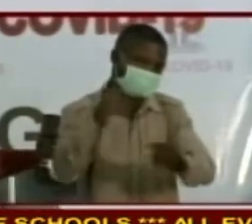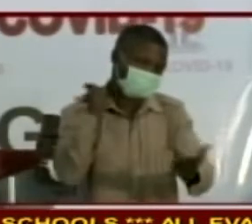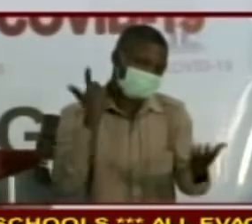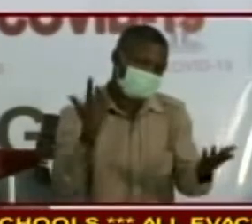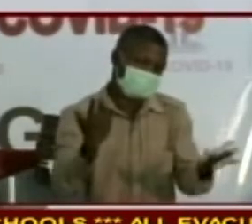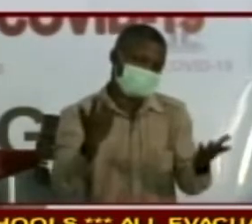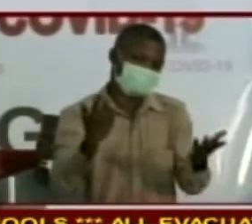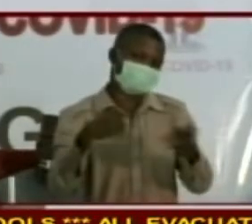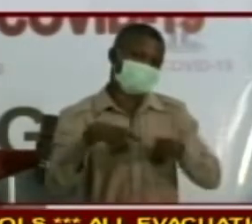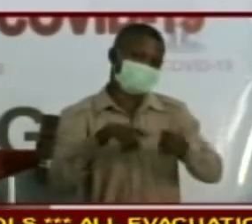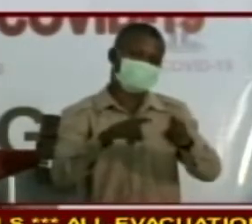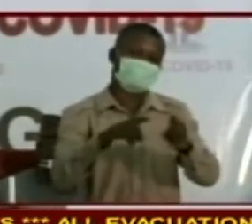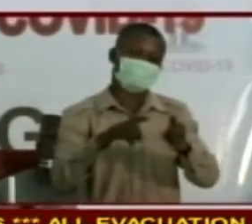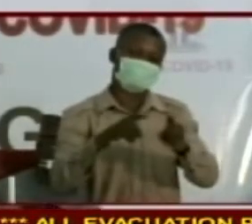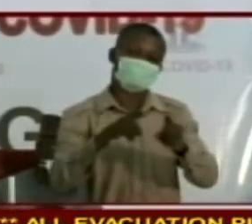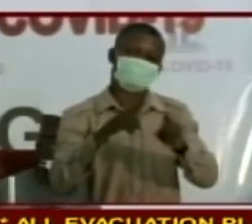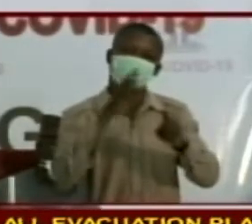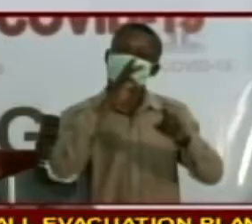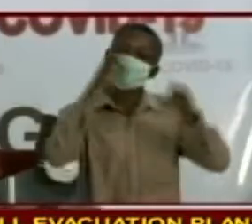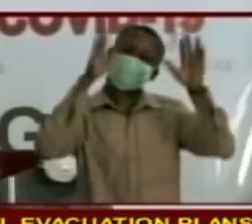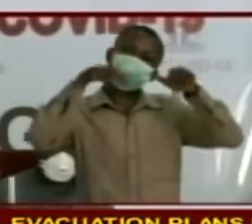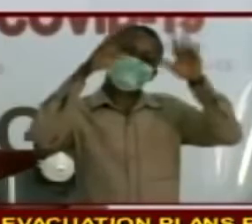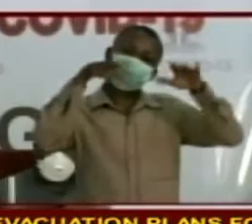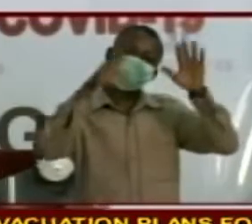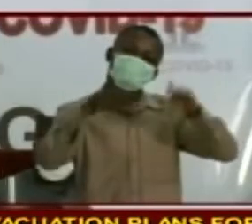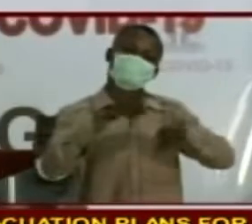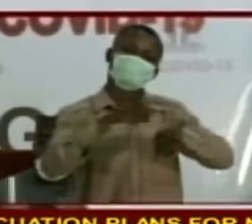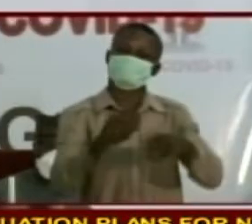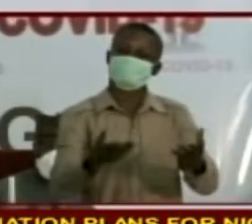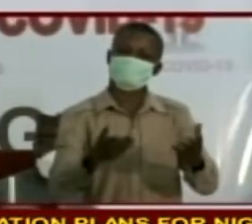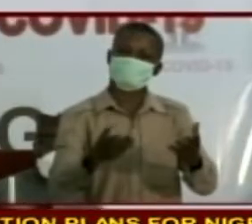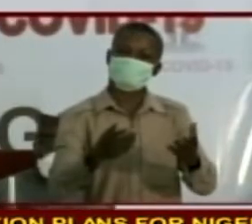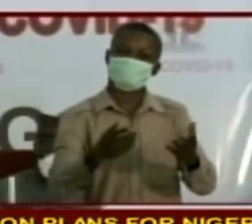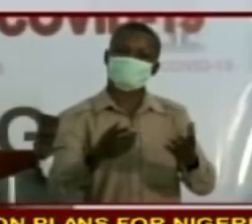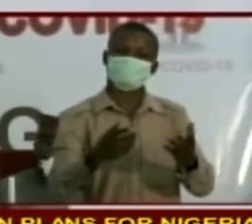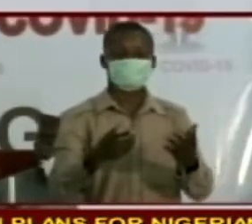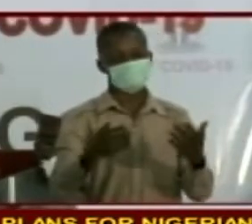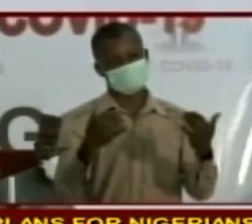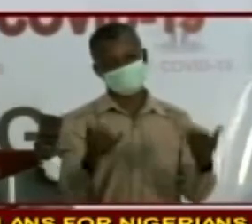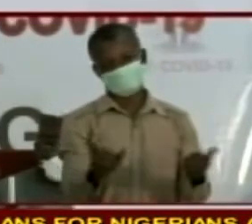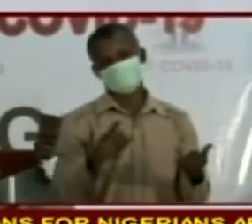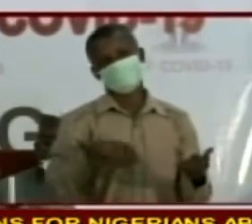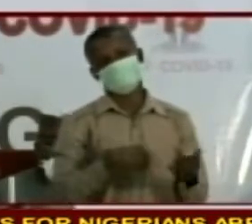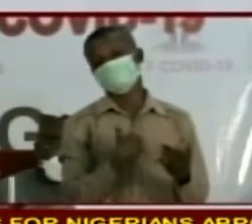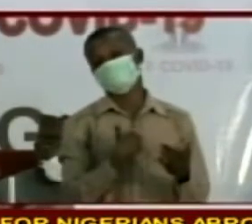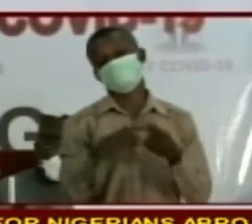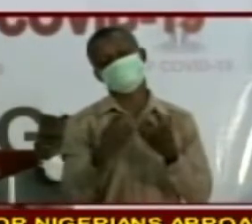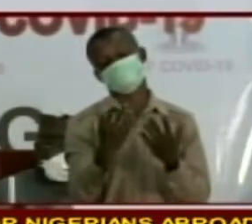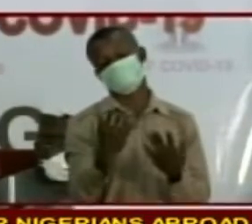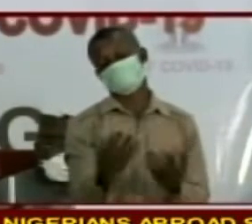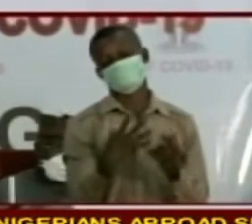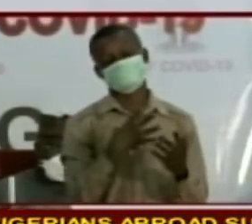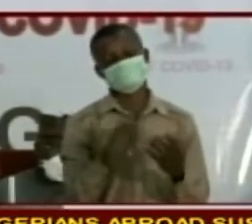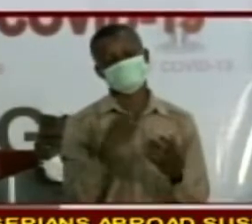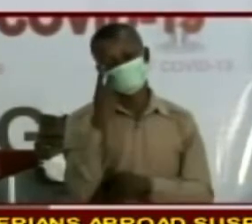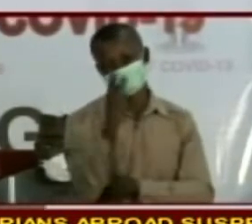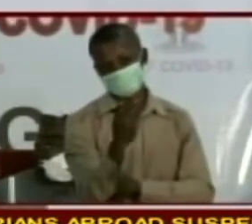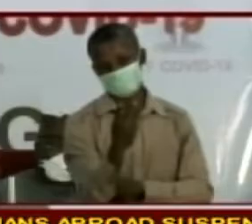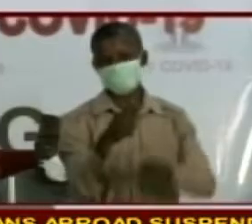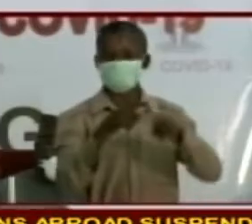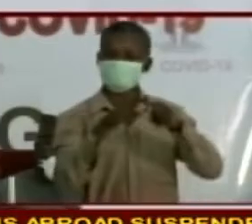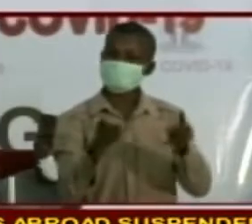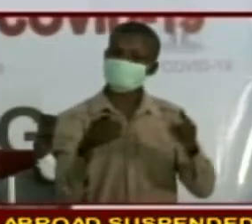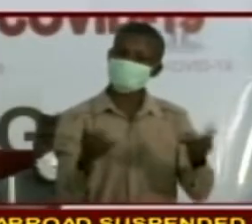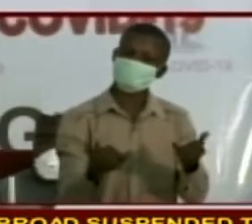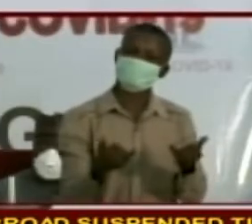During the rains last year, as to be able to say this was what happened then. So we have to wait and see. But having said